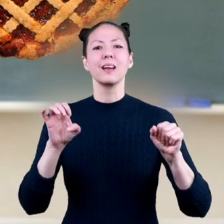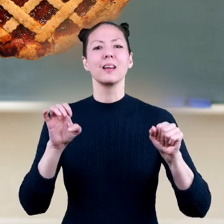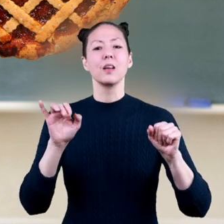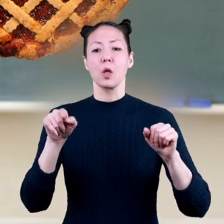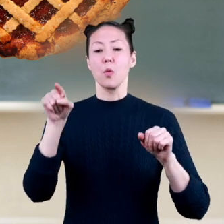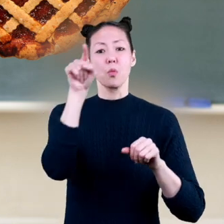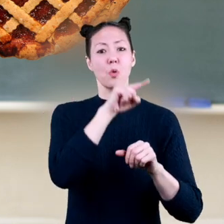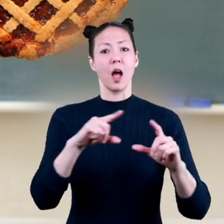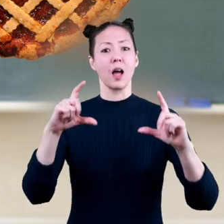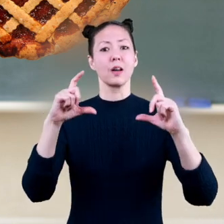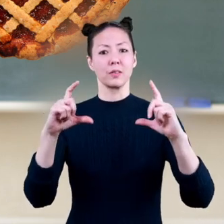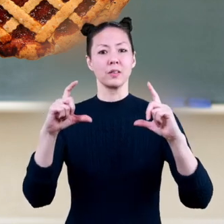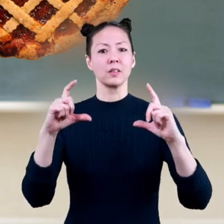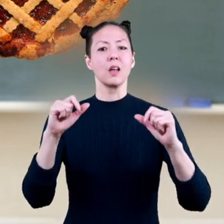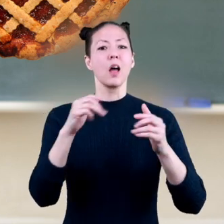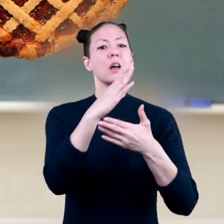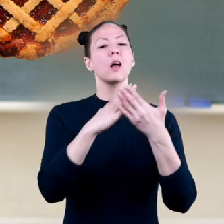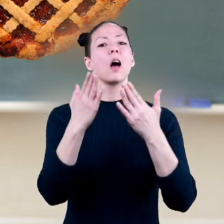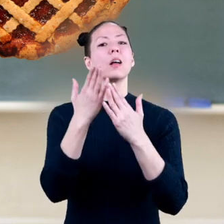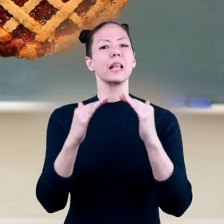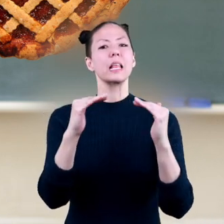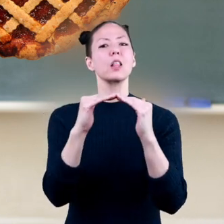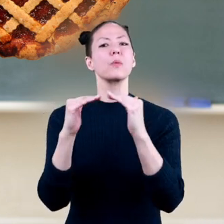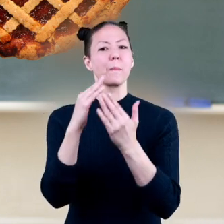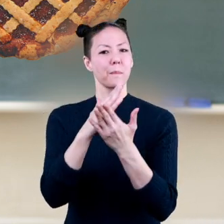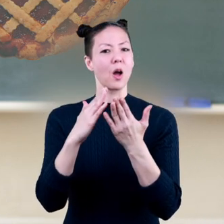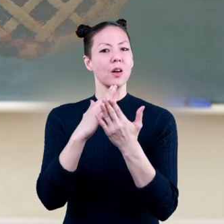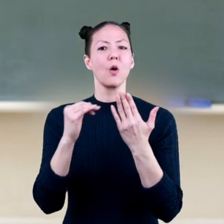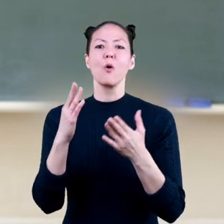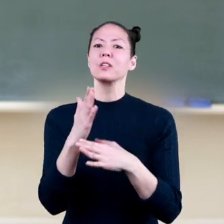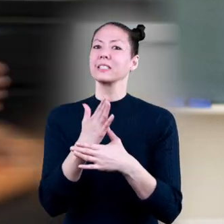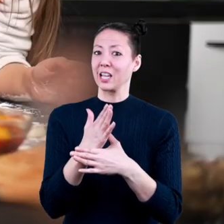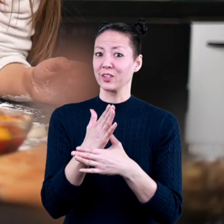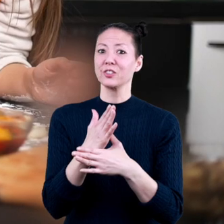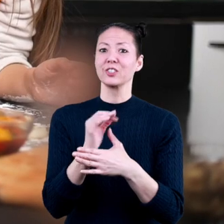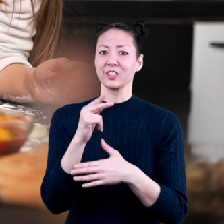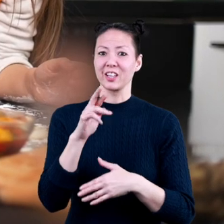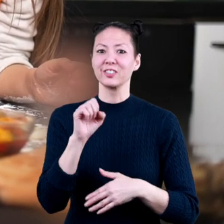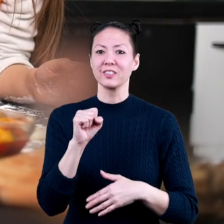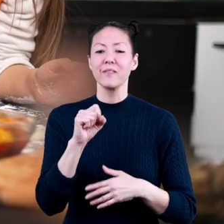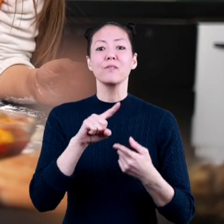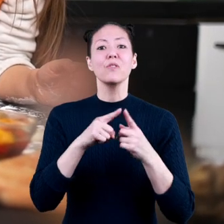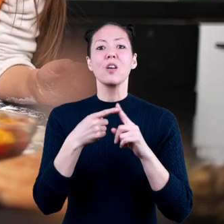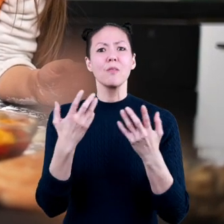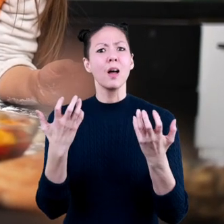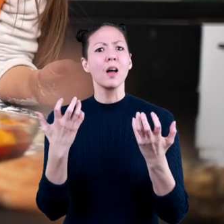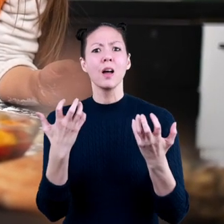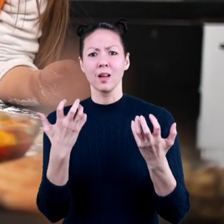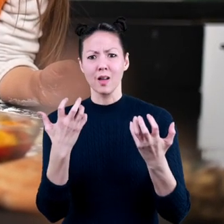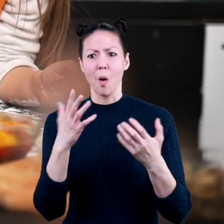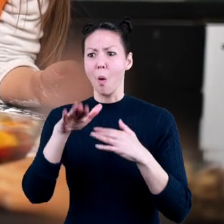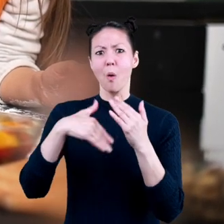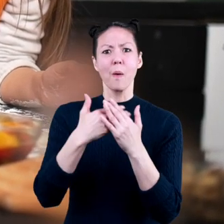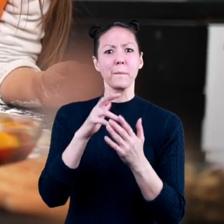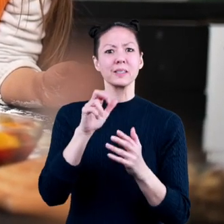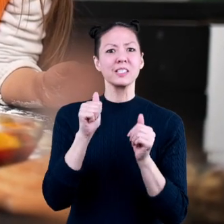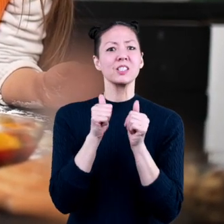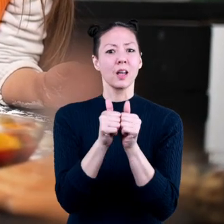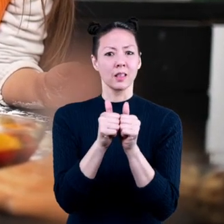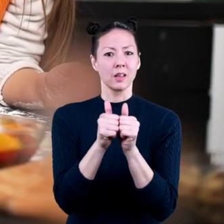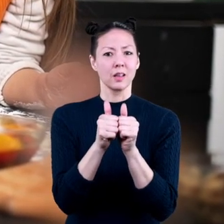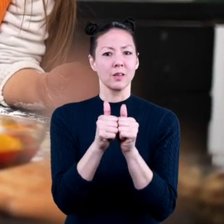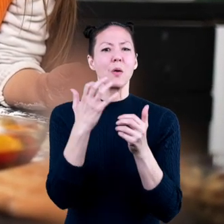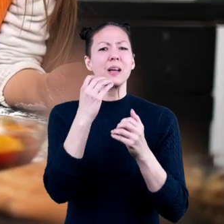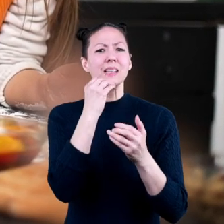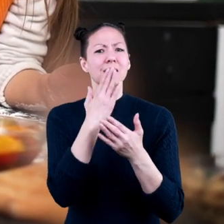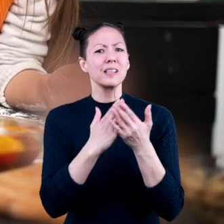pie, are round-shaped and can be cut into equal parts or shares. If you and a friend wanted to eat a whole pizza together, you